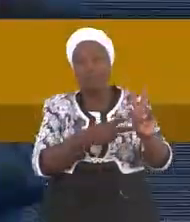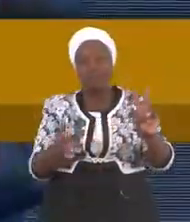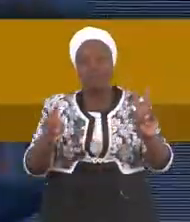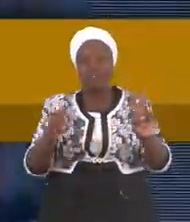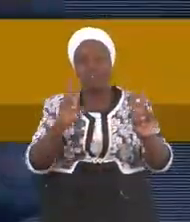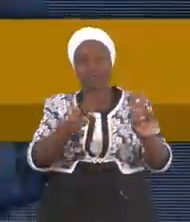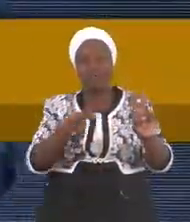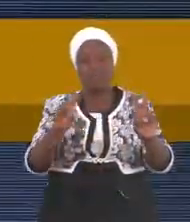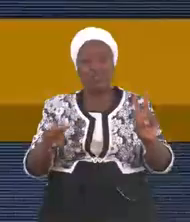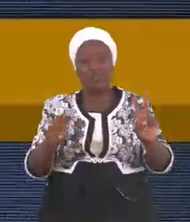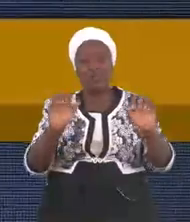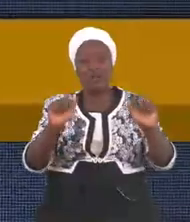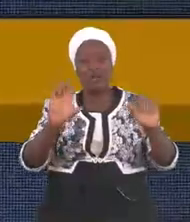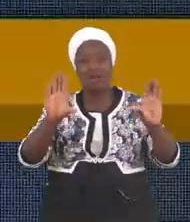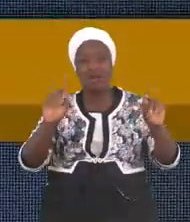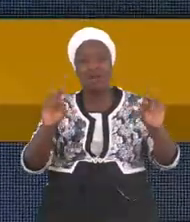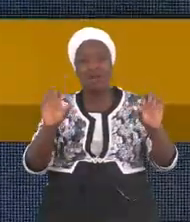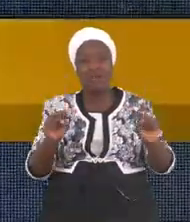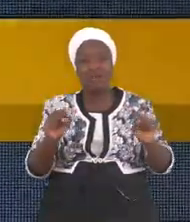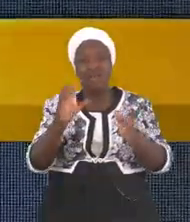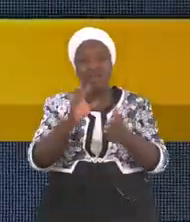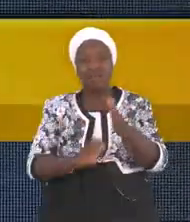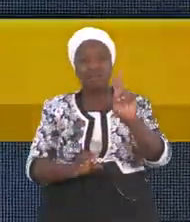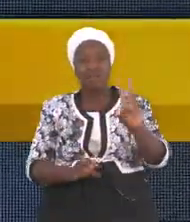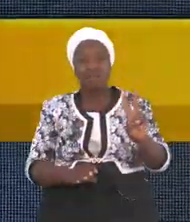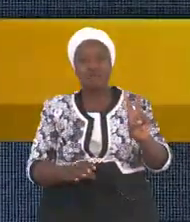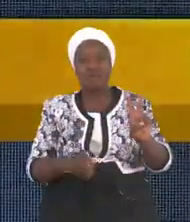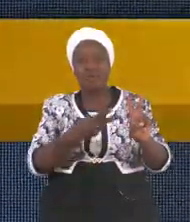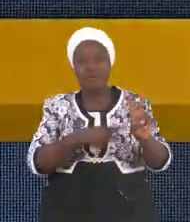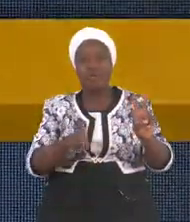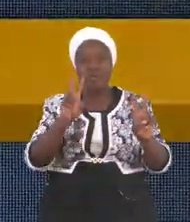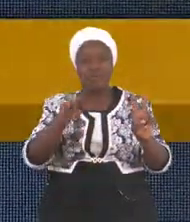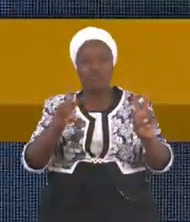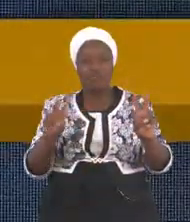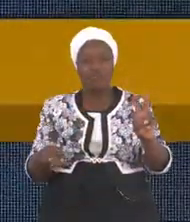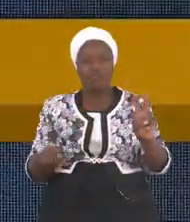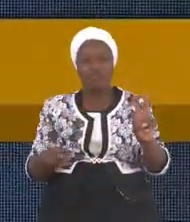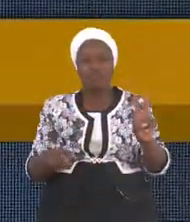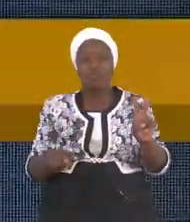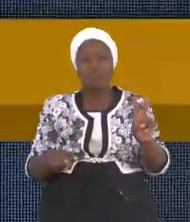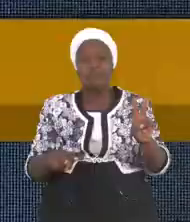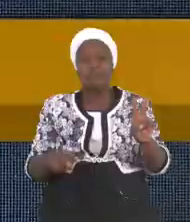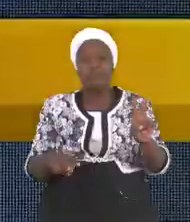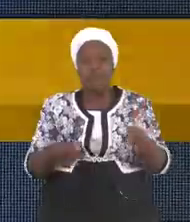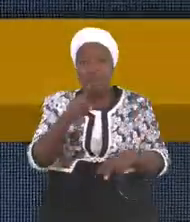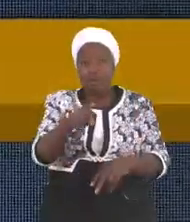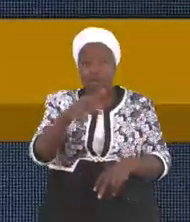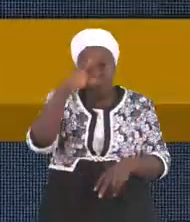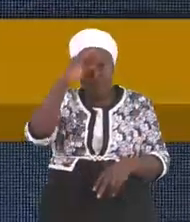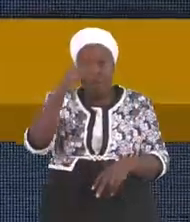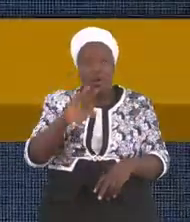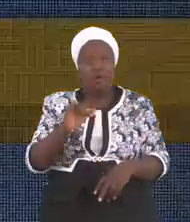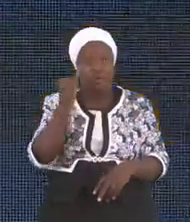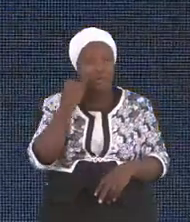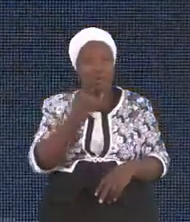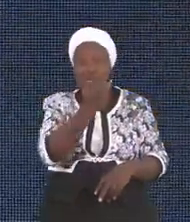Acts, chapter 2, verse 22. Ye men of Israel, hear